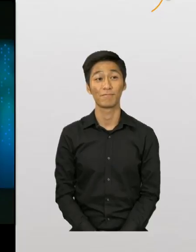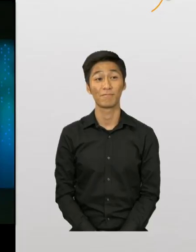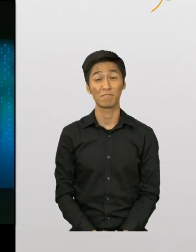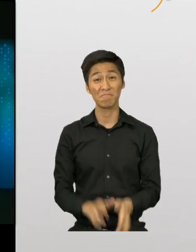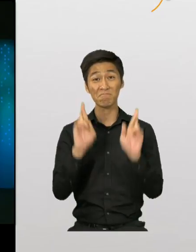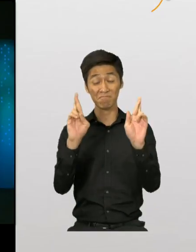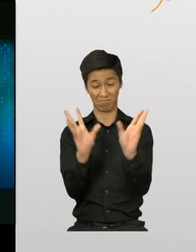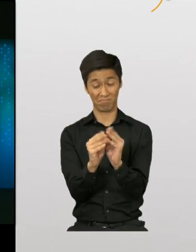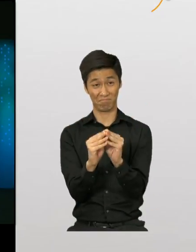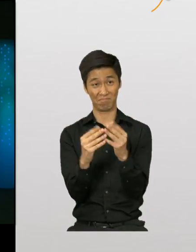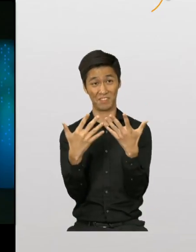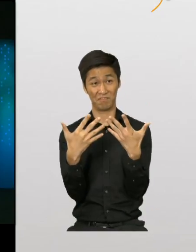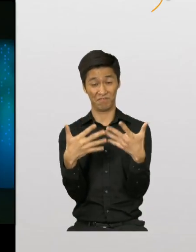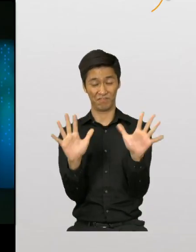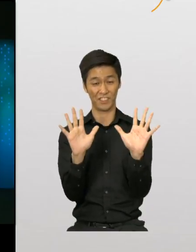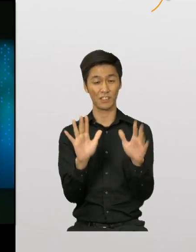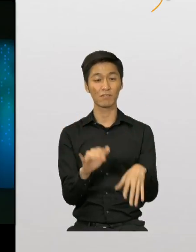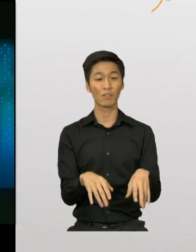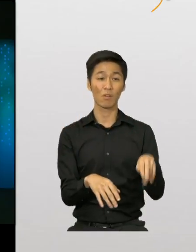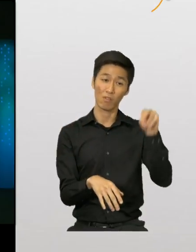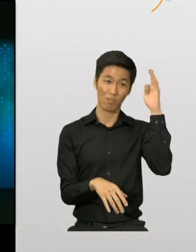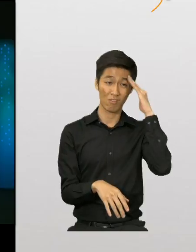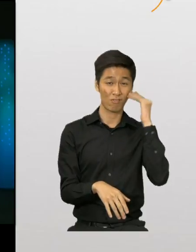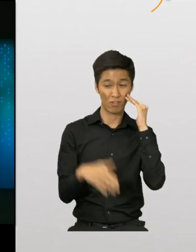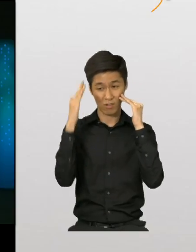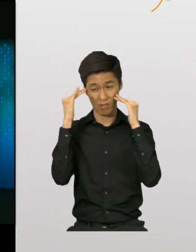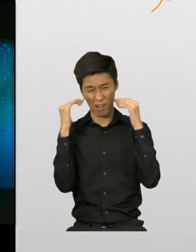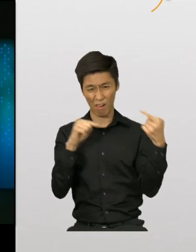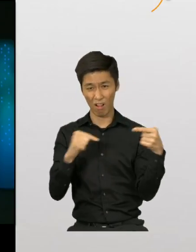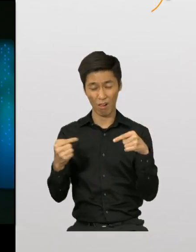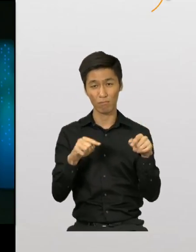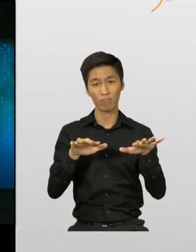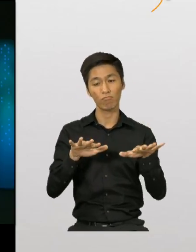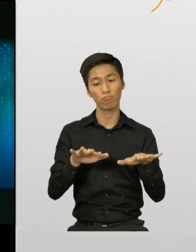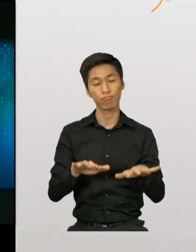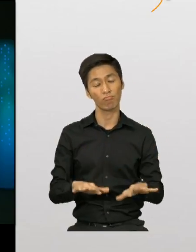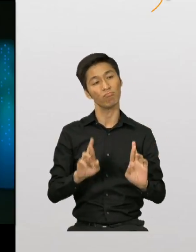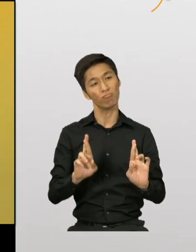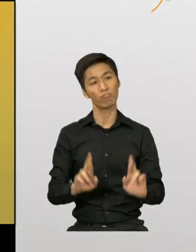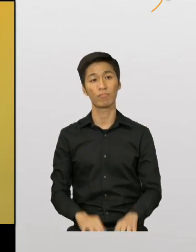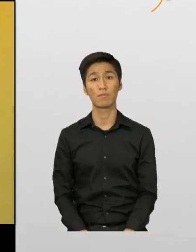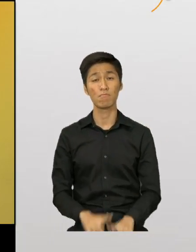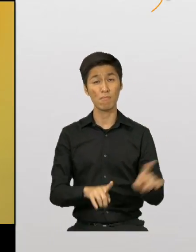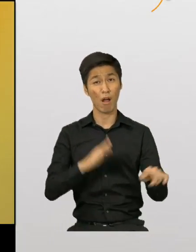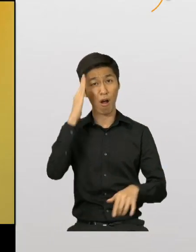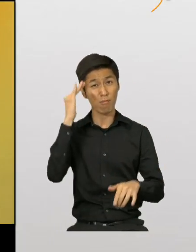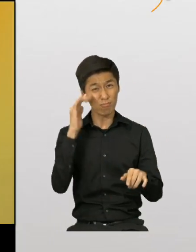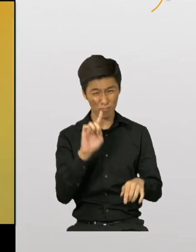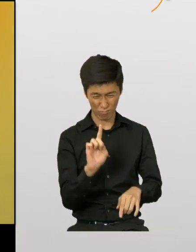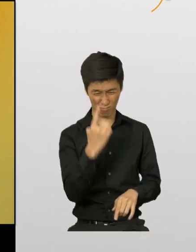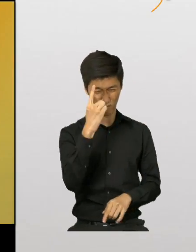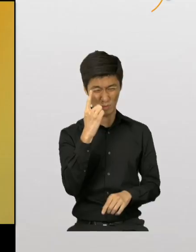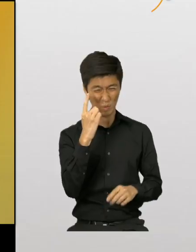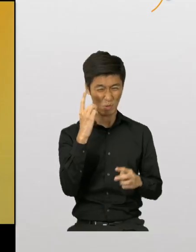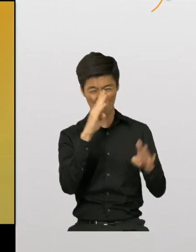We hope that the summit has helped to diffuse tensions on the Korean peninsula. But Korea is not the only trouble spot